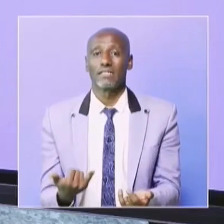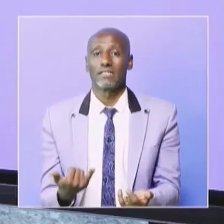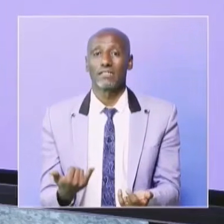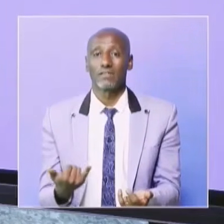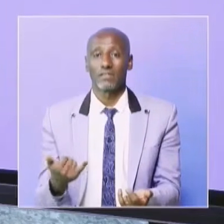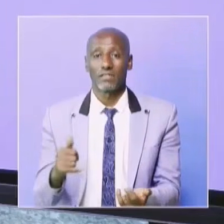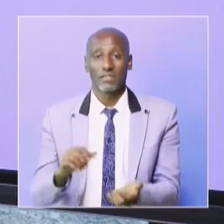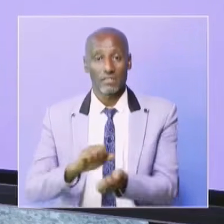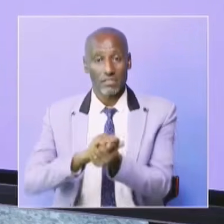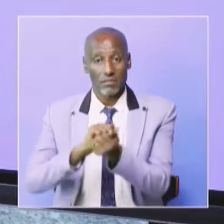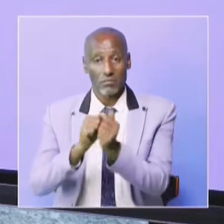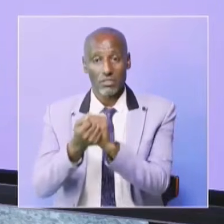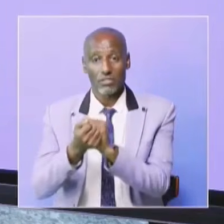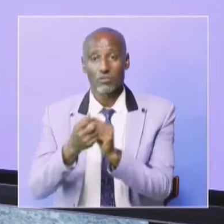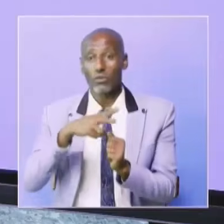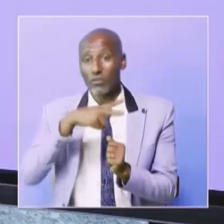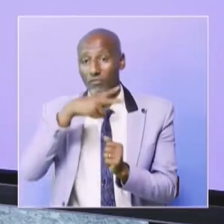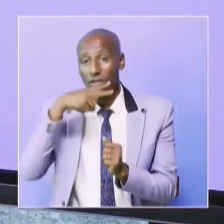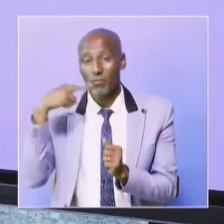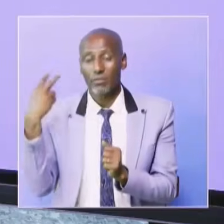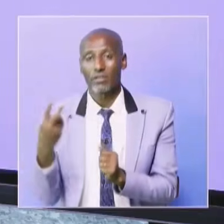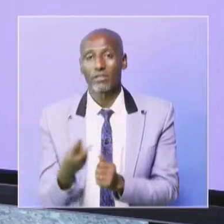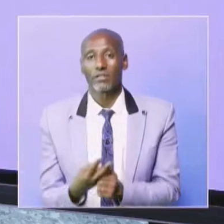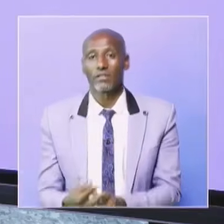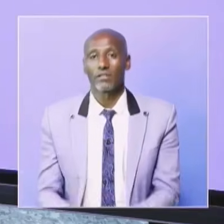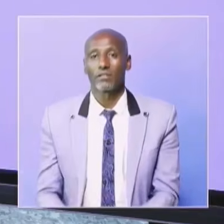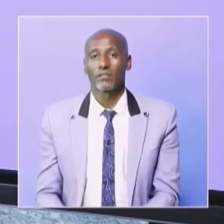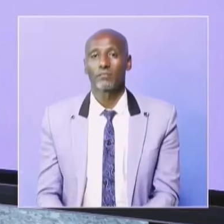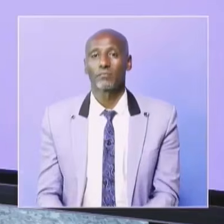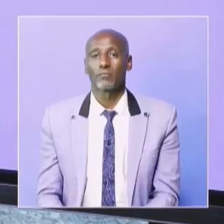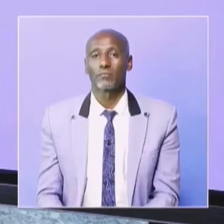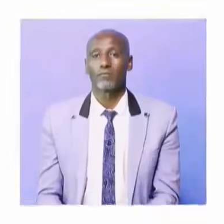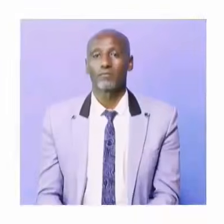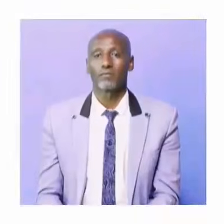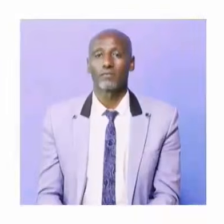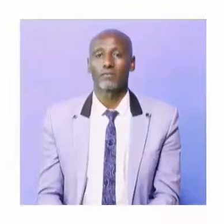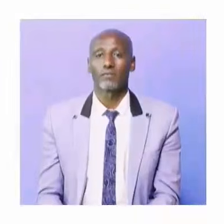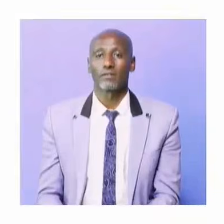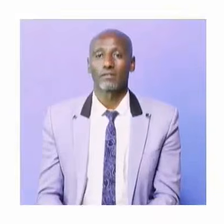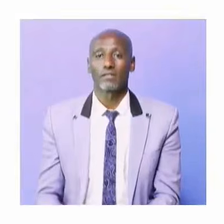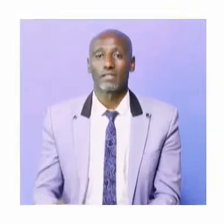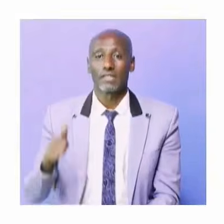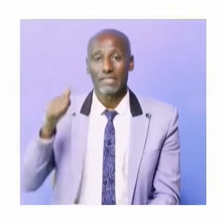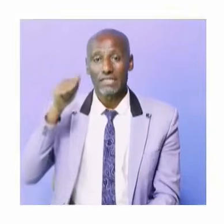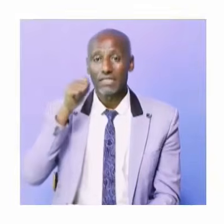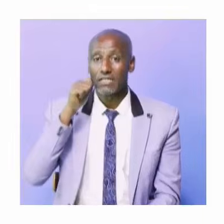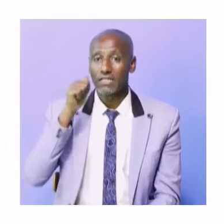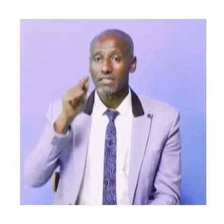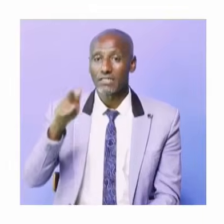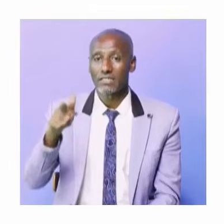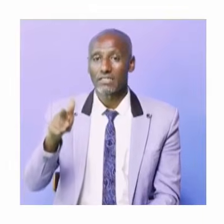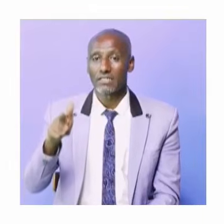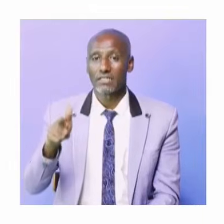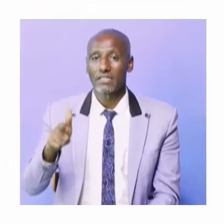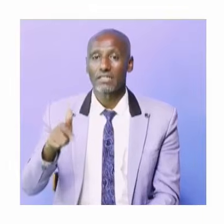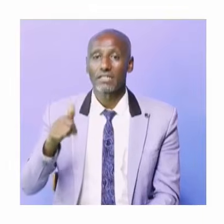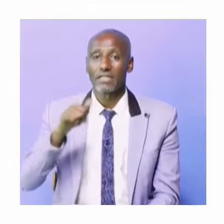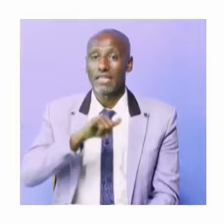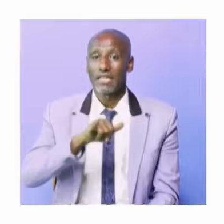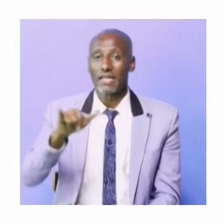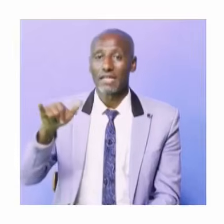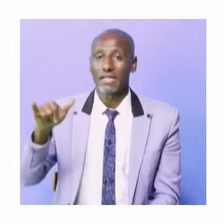okay? Wonderful. Let's go. How do we start our sentence? Look, here is she. On the second sentence,